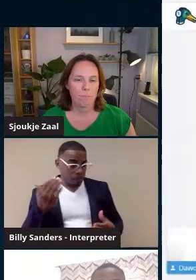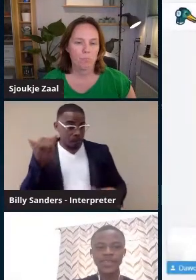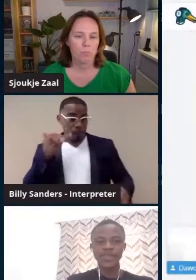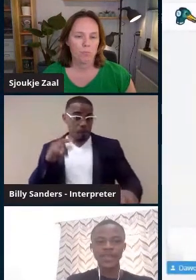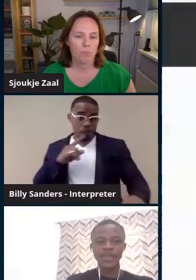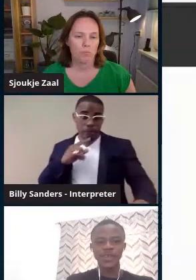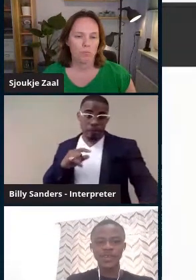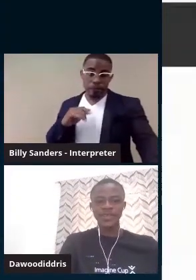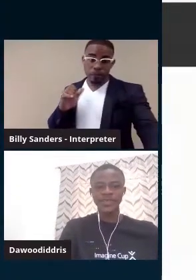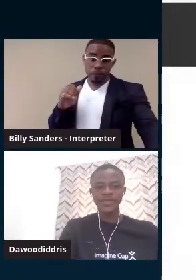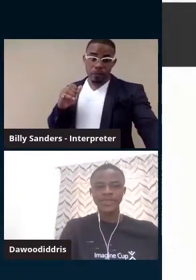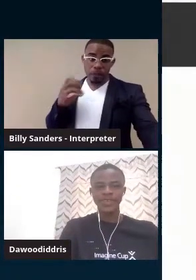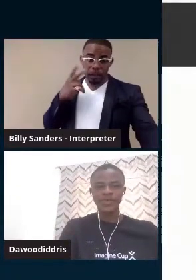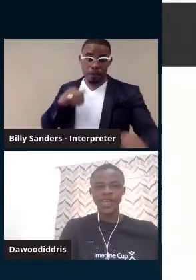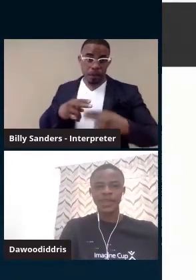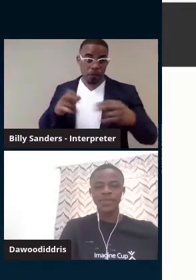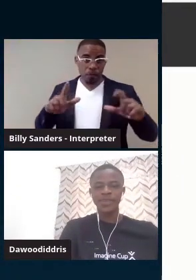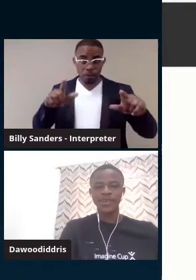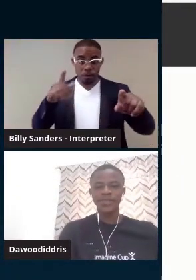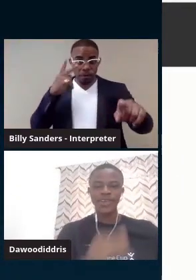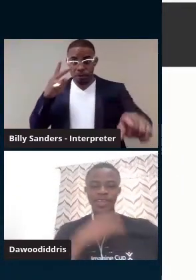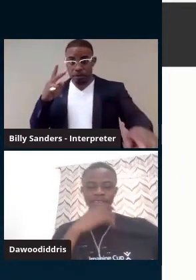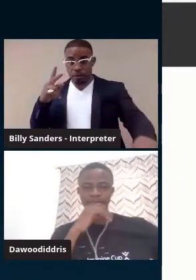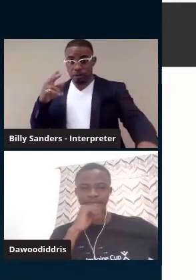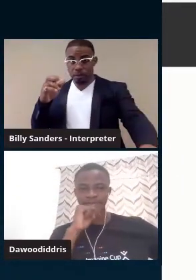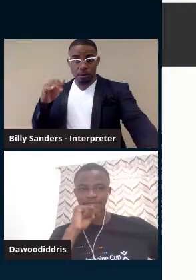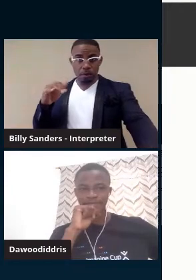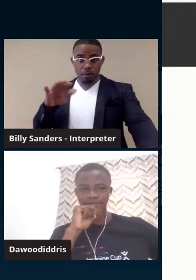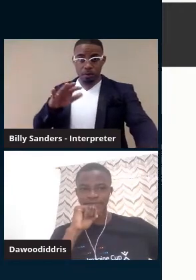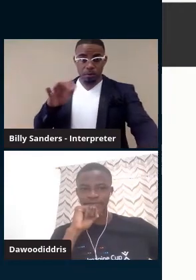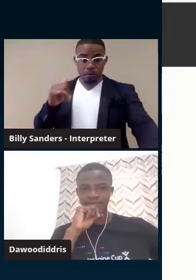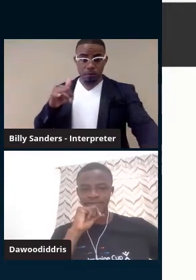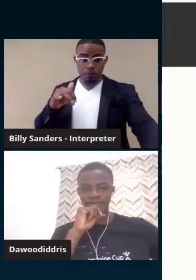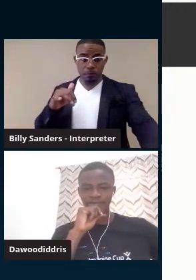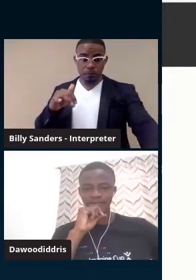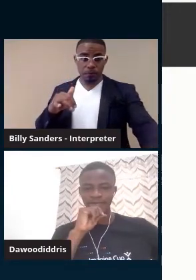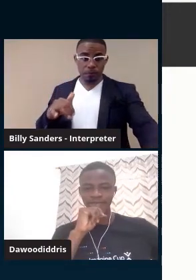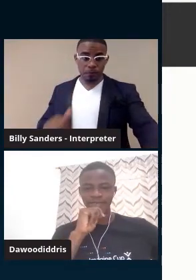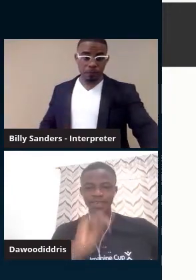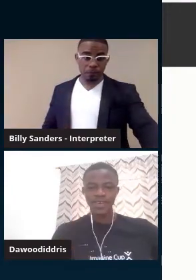you can see my screen. Then we'll be up and running.